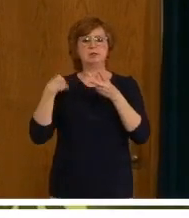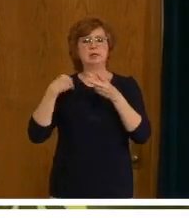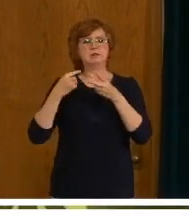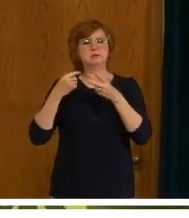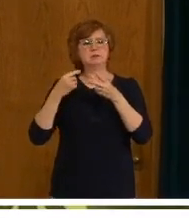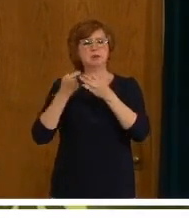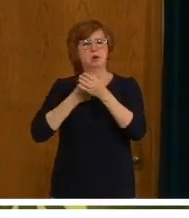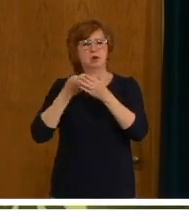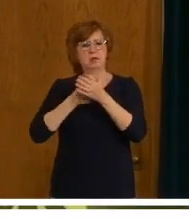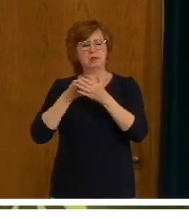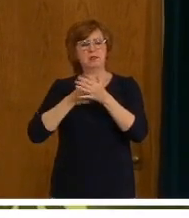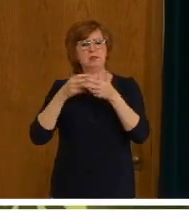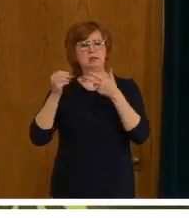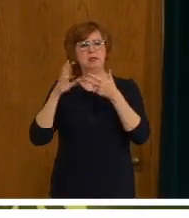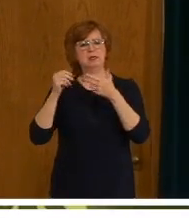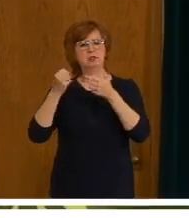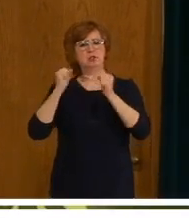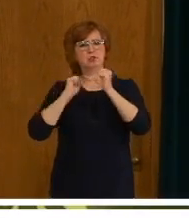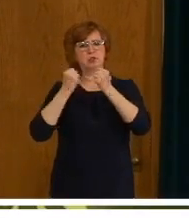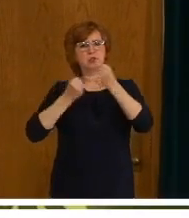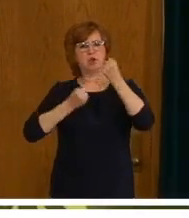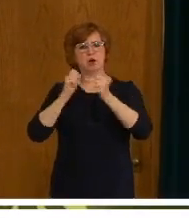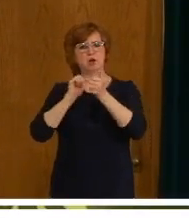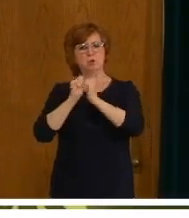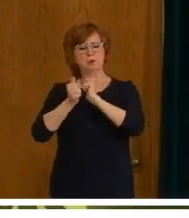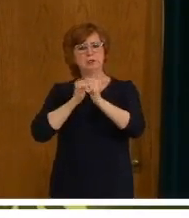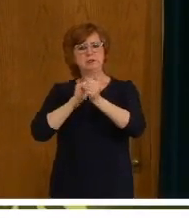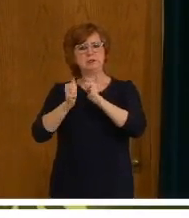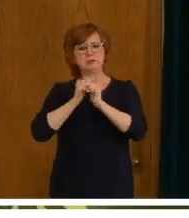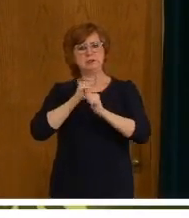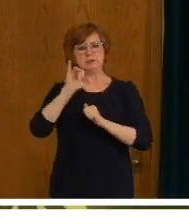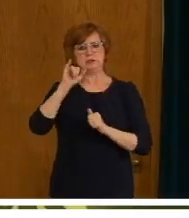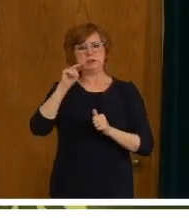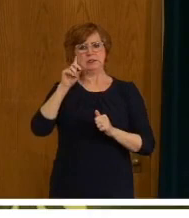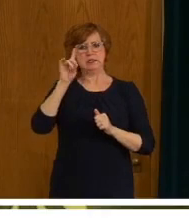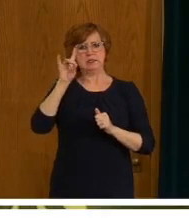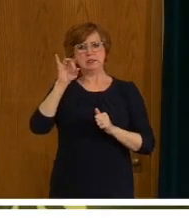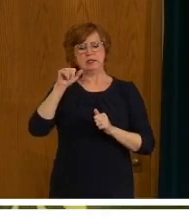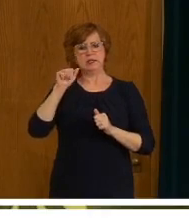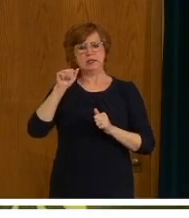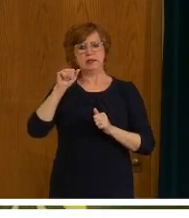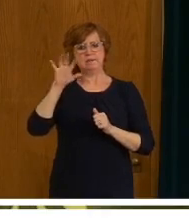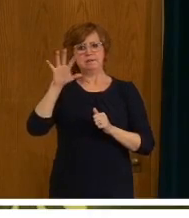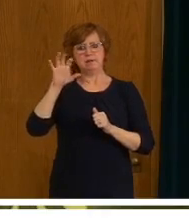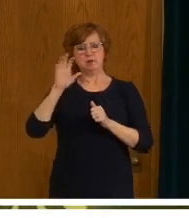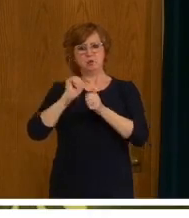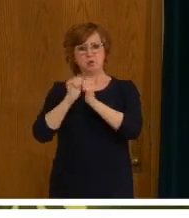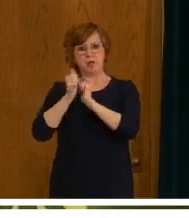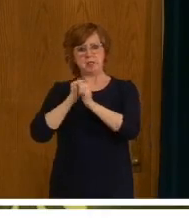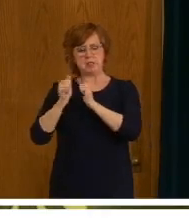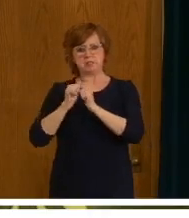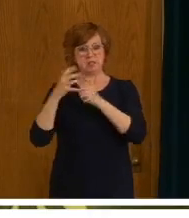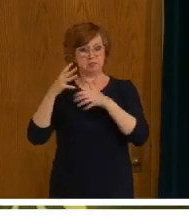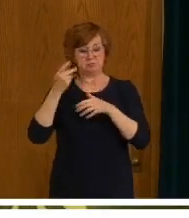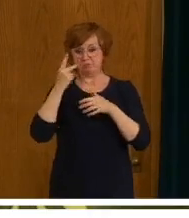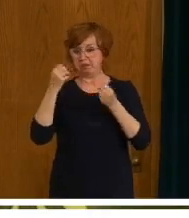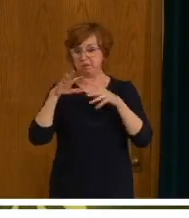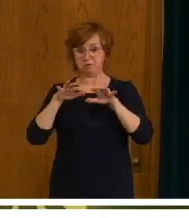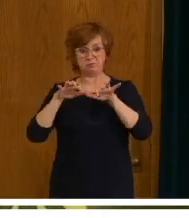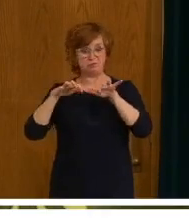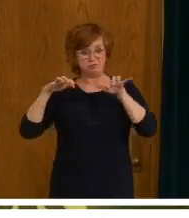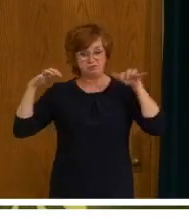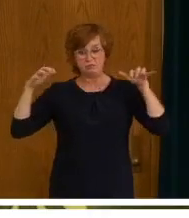large crowds also at the Indy 500. The U.S. has moved forward with their reopening plan much faster than we have